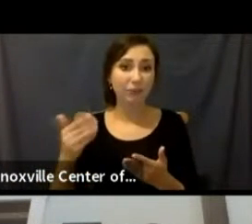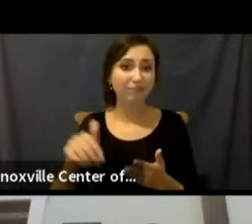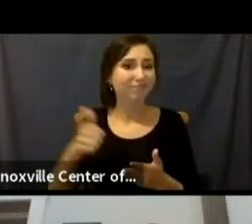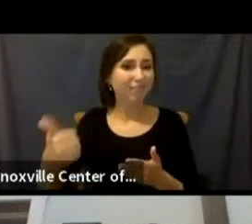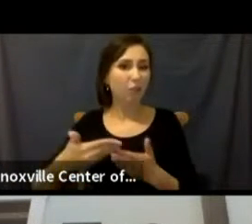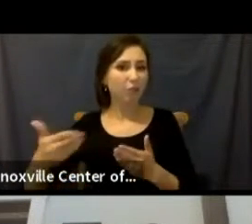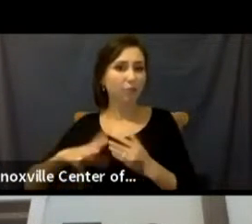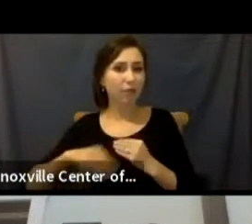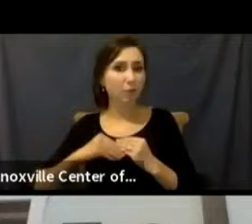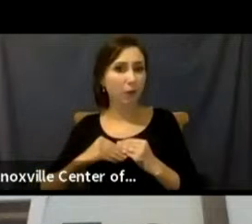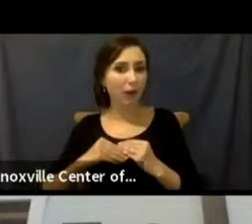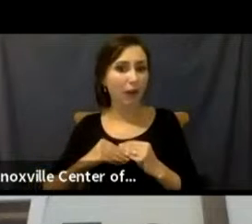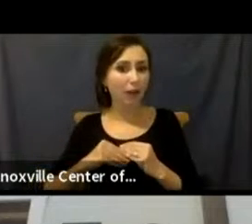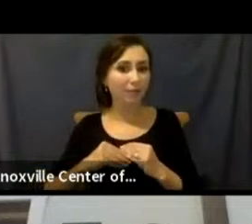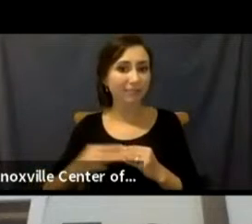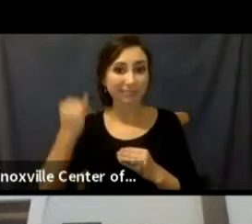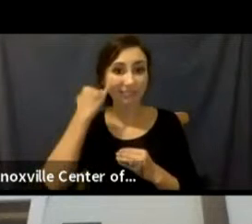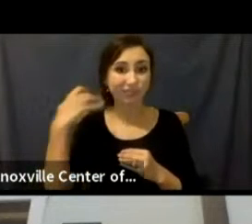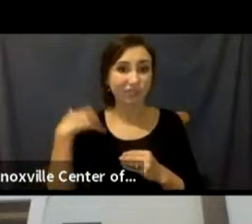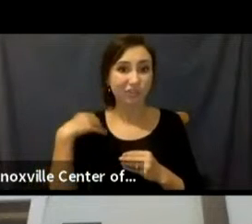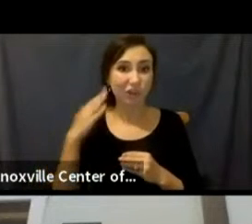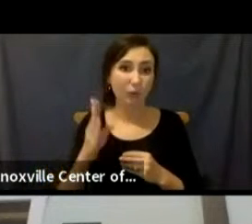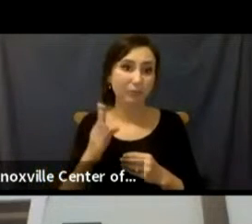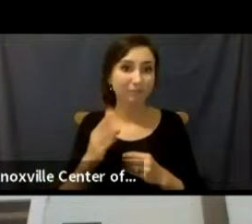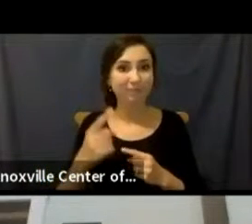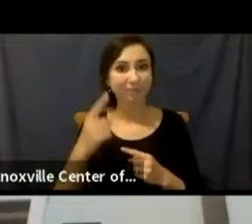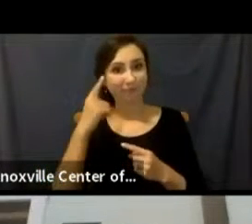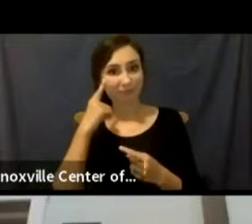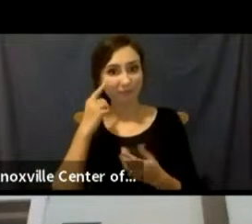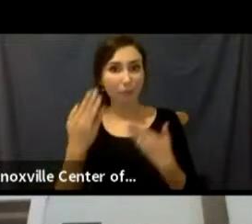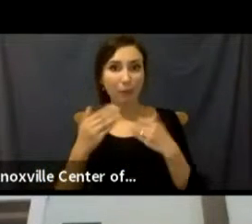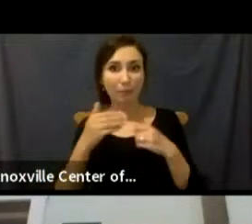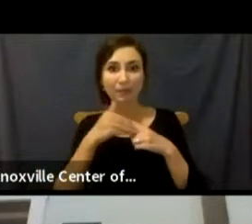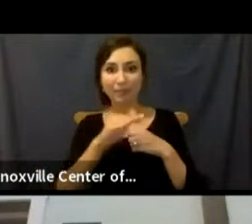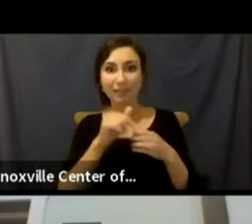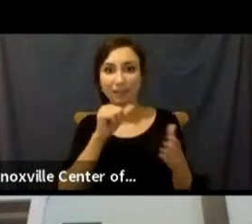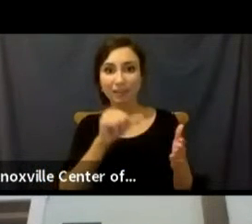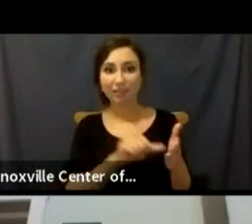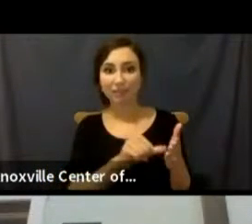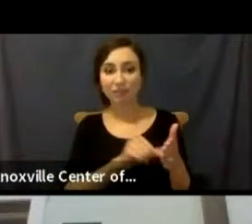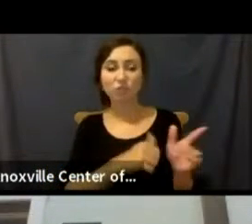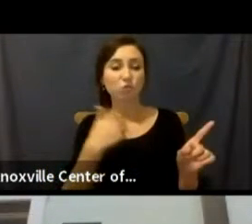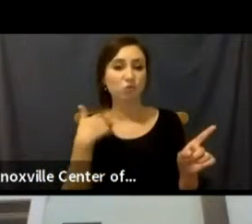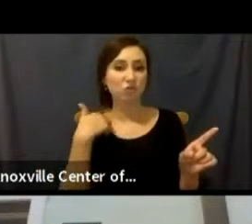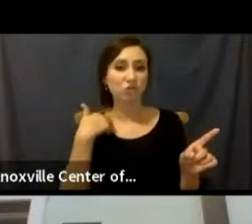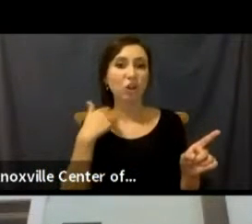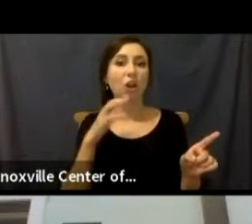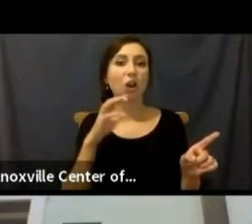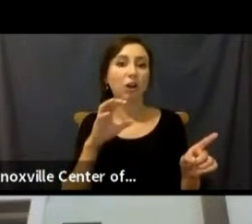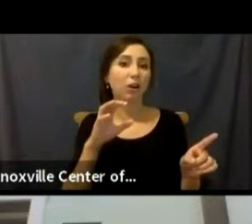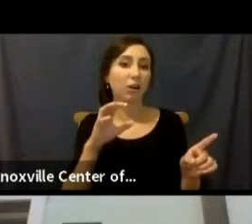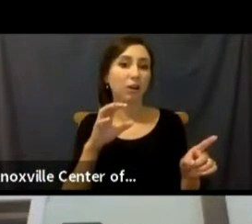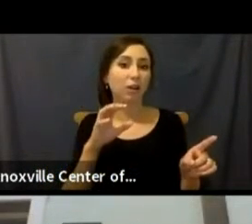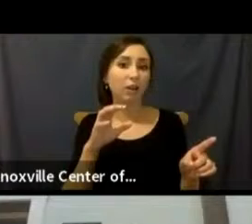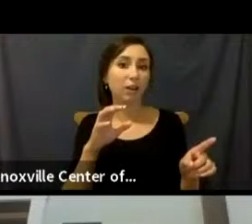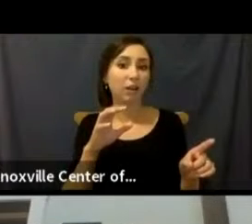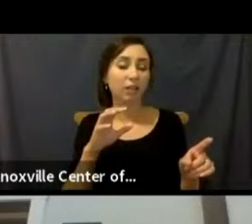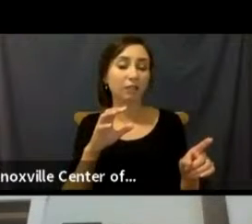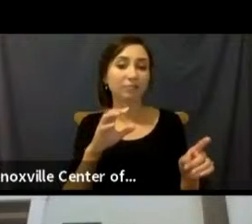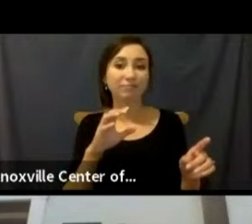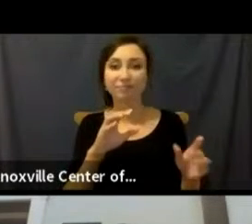know if the chair would entertain sending a letter to the chair of commission, city council, board